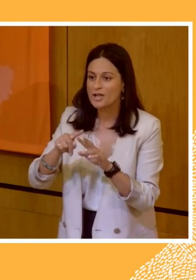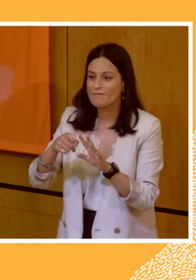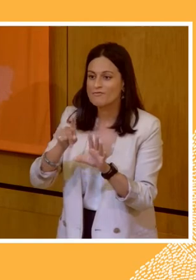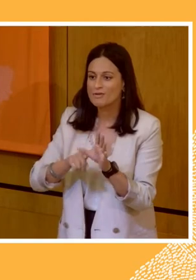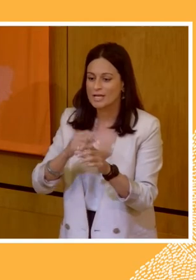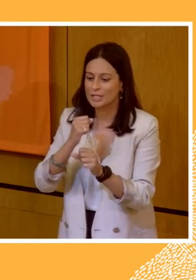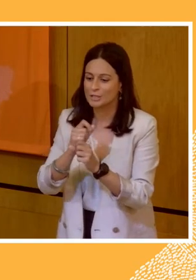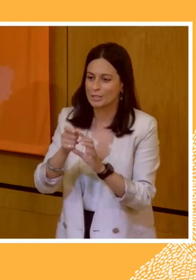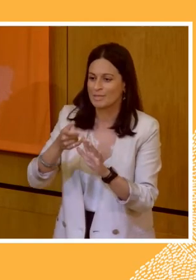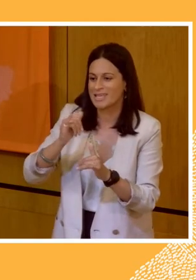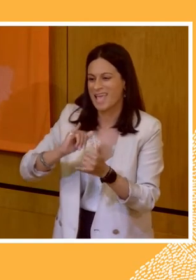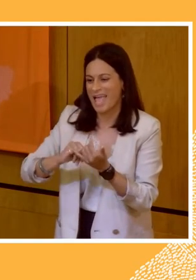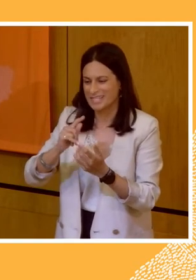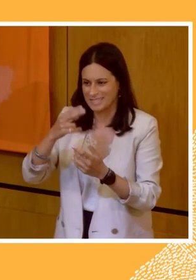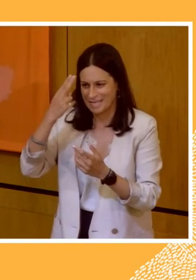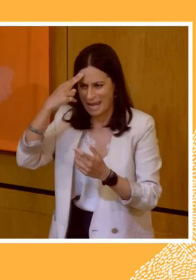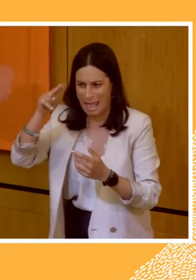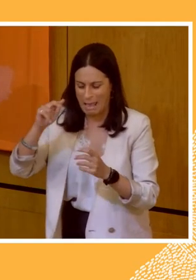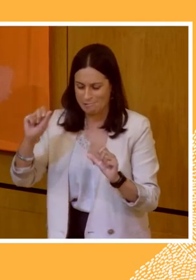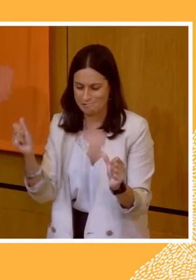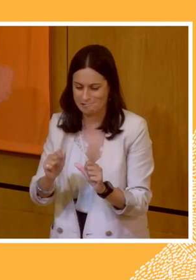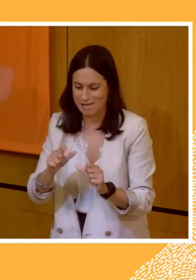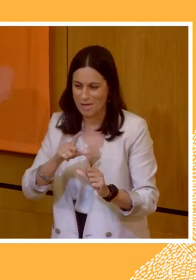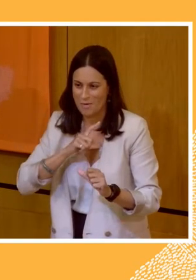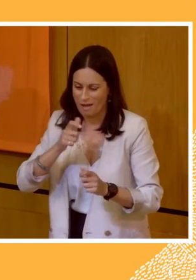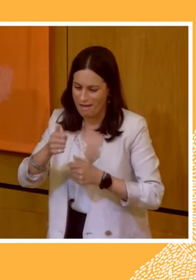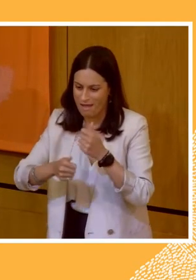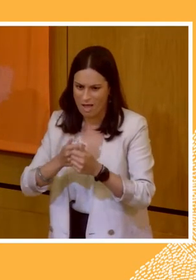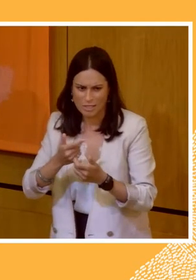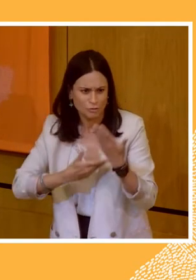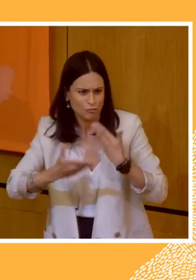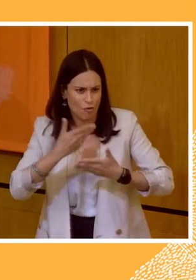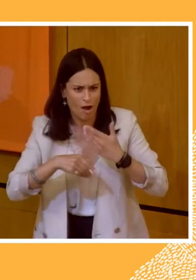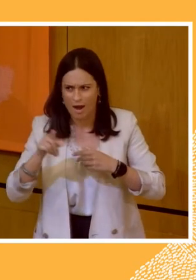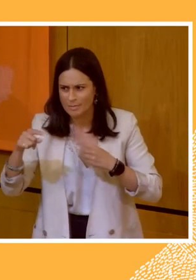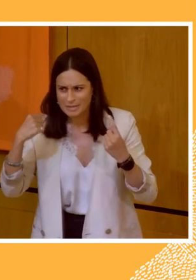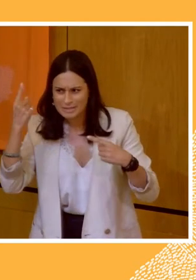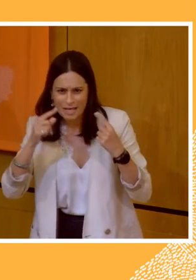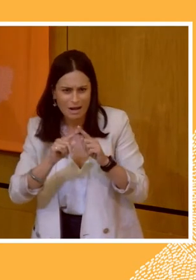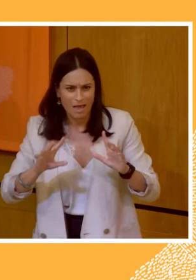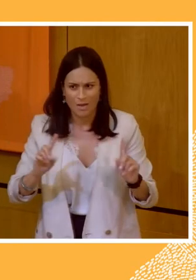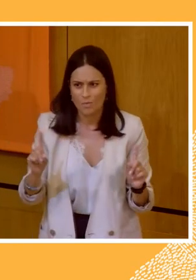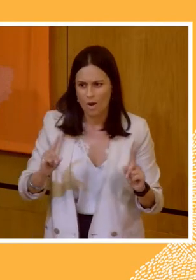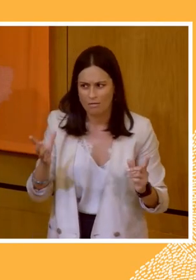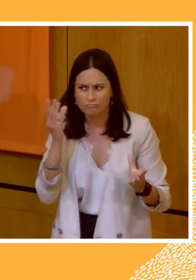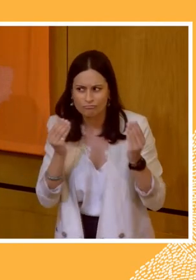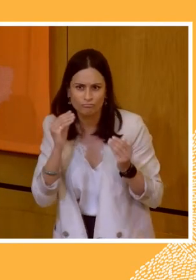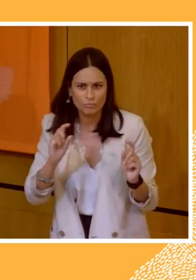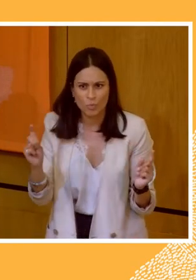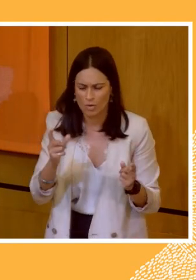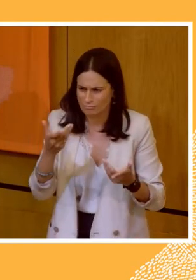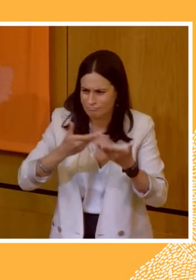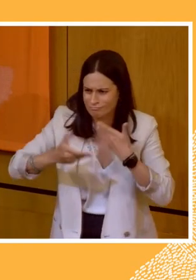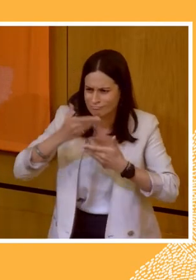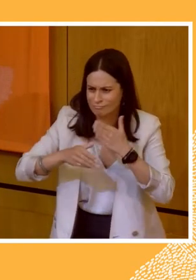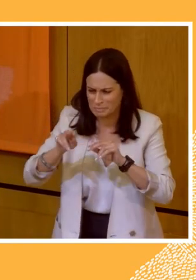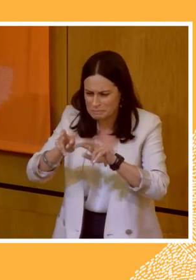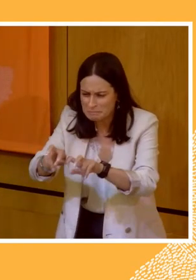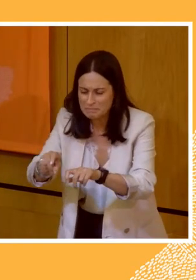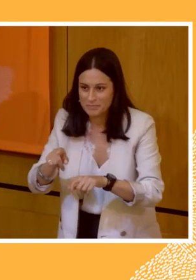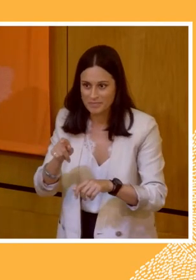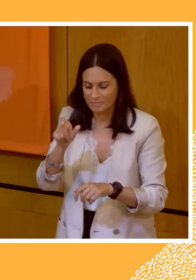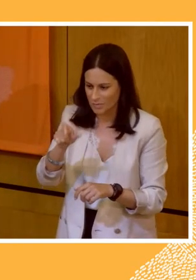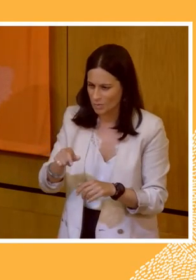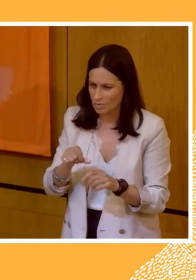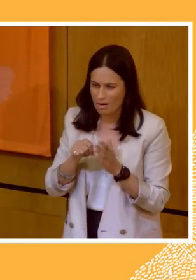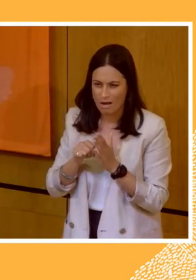his nickname, and we were trying to get him to describe the sounds of the forest to us. We're like, but what did it sound like? What did it sound like? And we found it